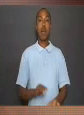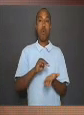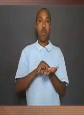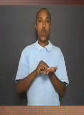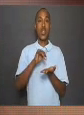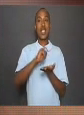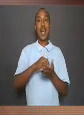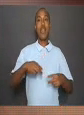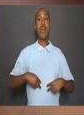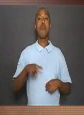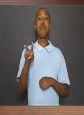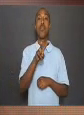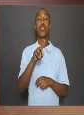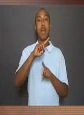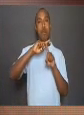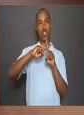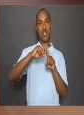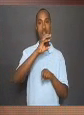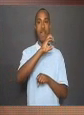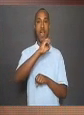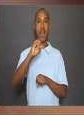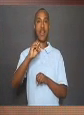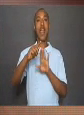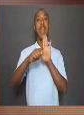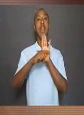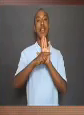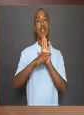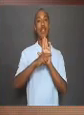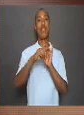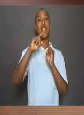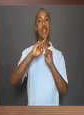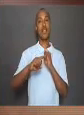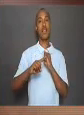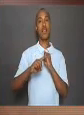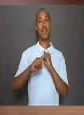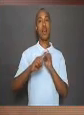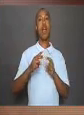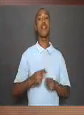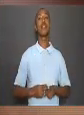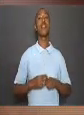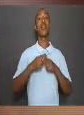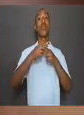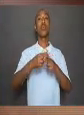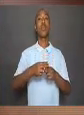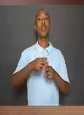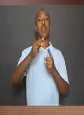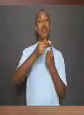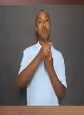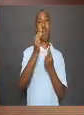Molecules that have both a positive and a negative end are said to be